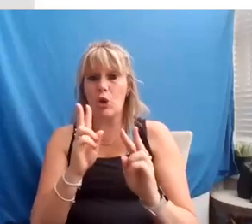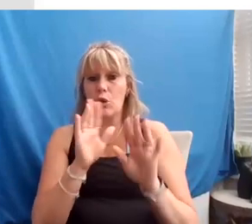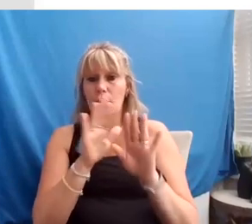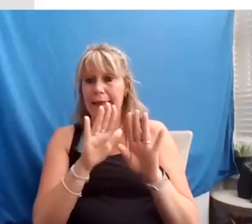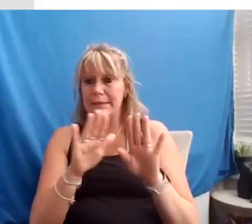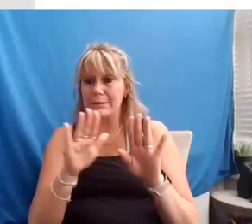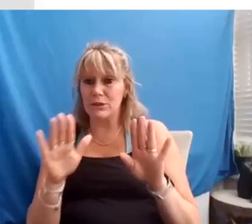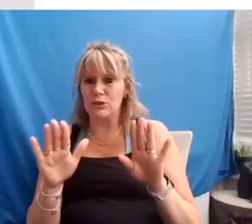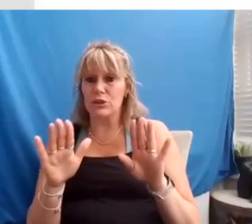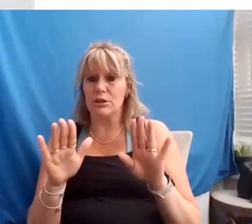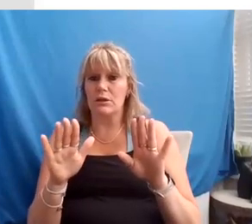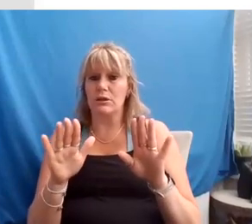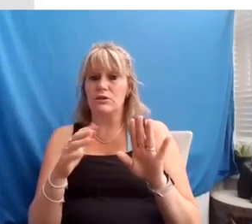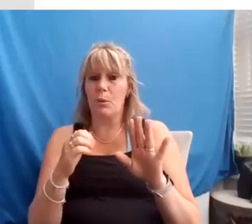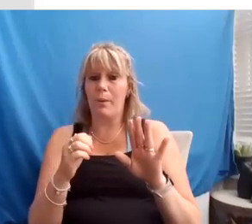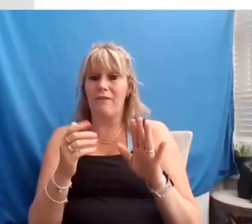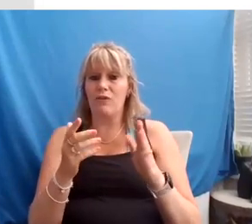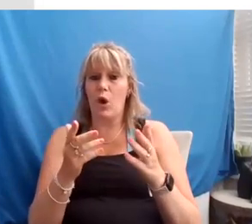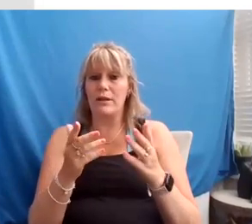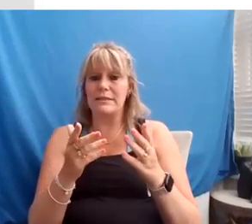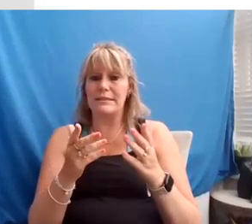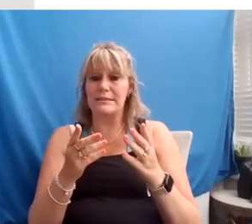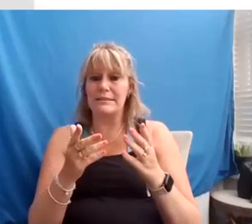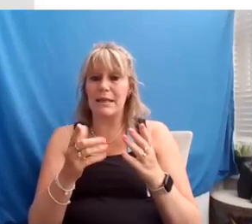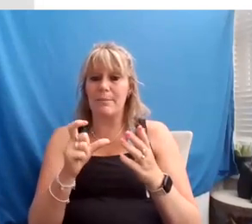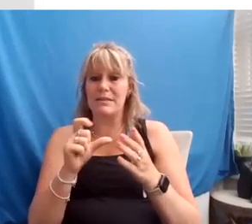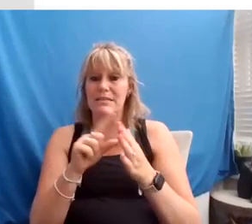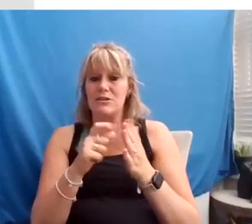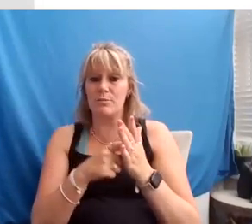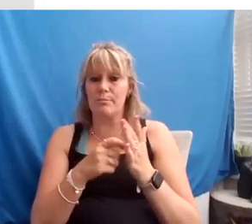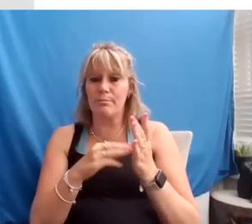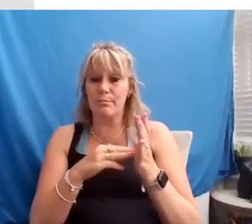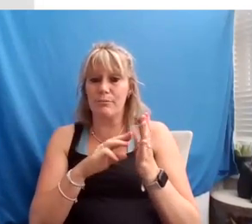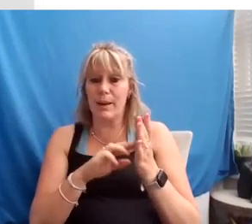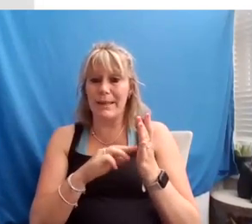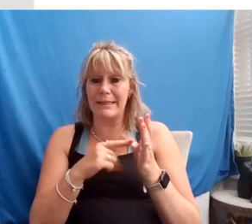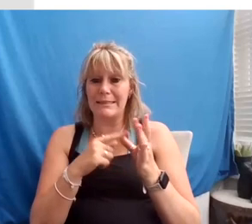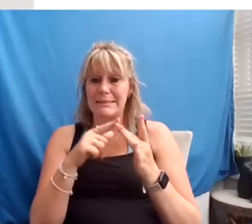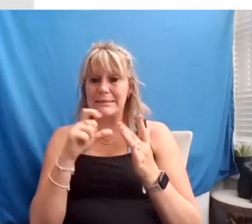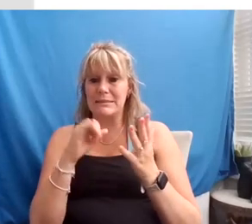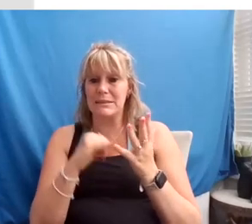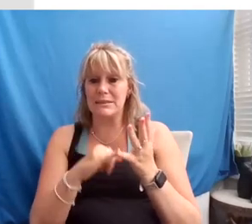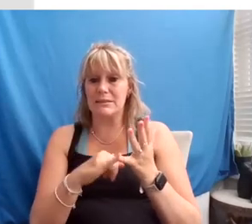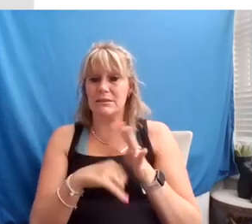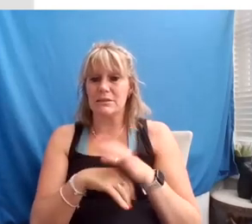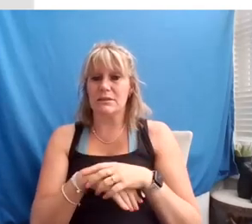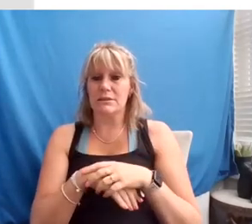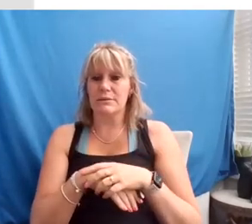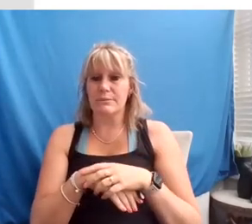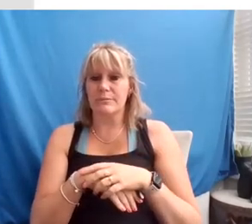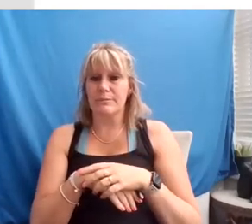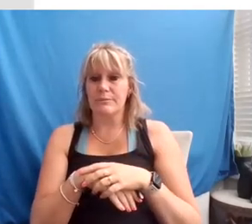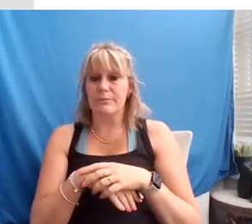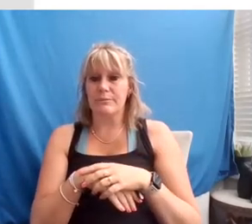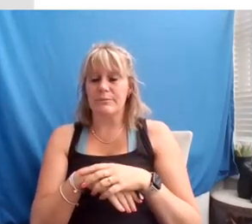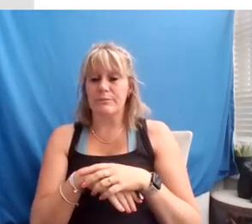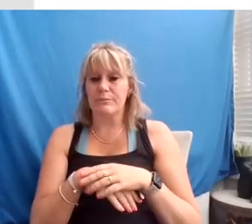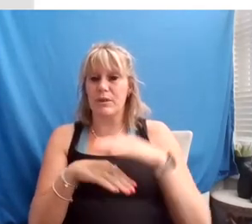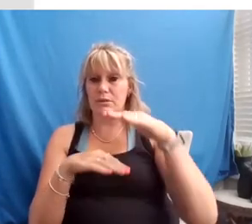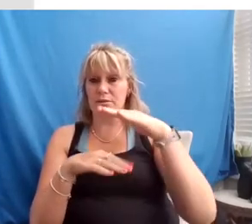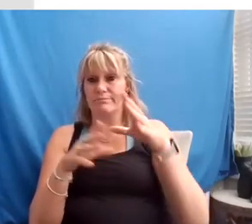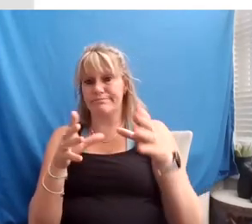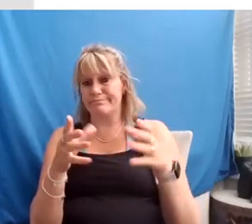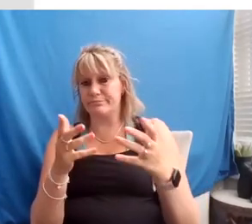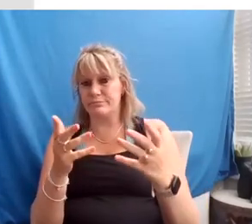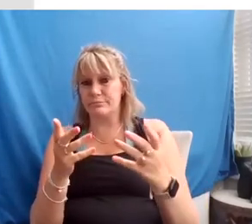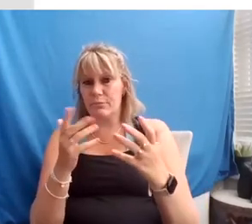So we have some ceramics. This is from Rosetta Arts. So, and it's worth bearing in mind if you're based in Newham that Rosetta